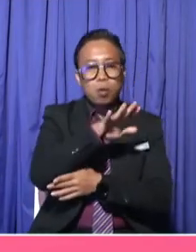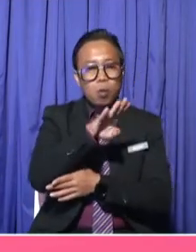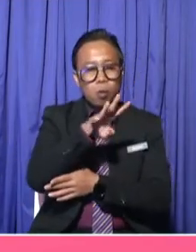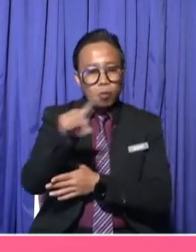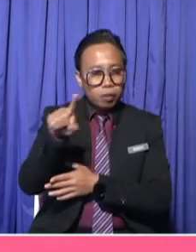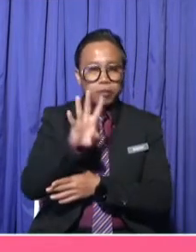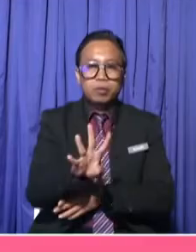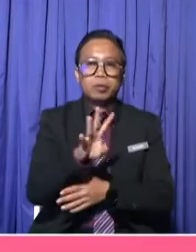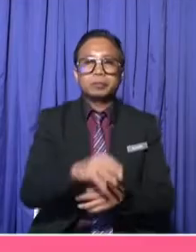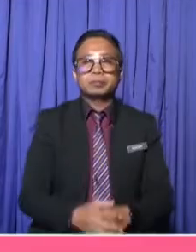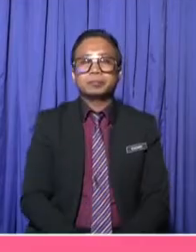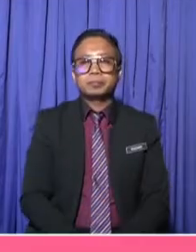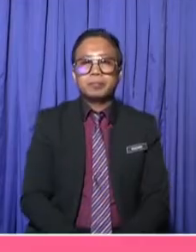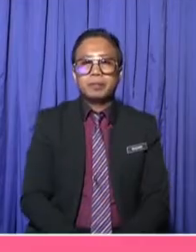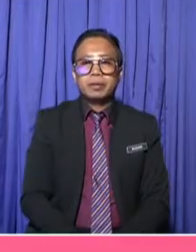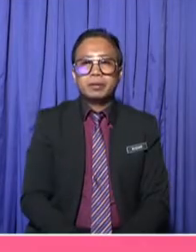1/4.